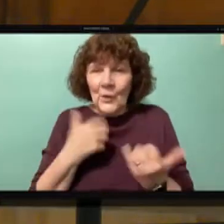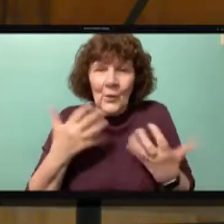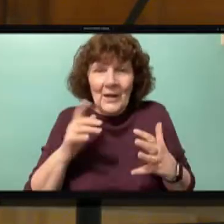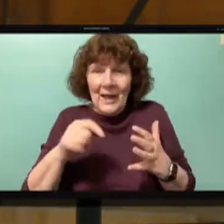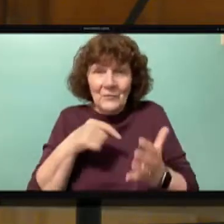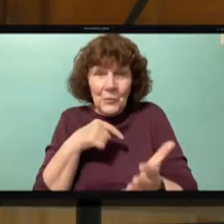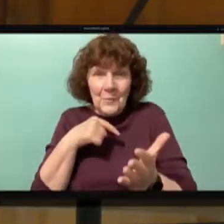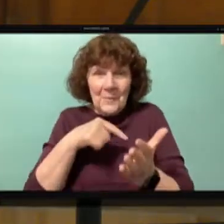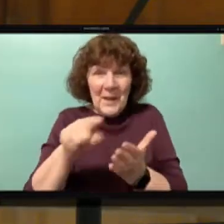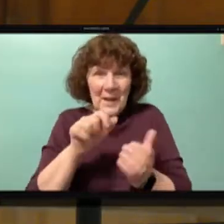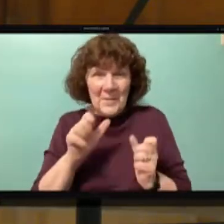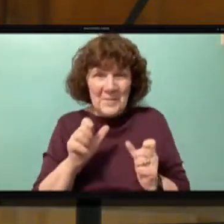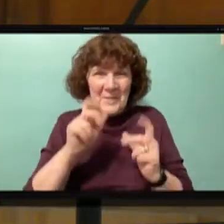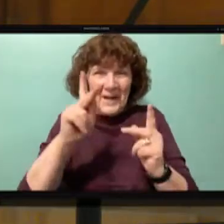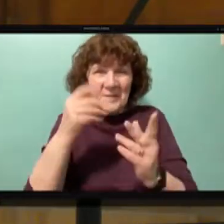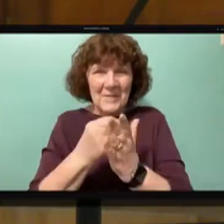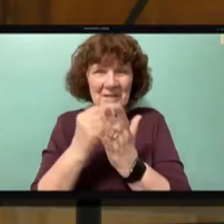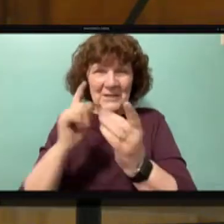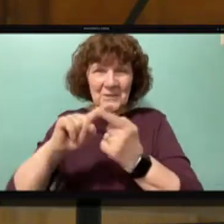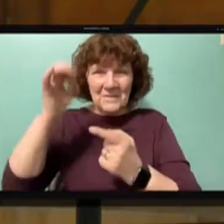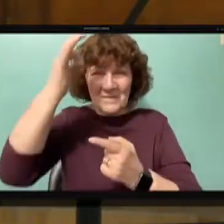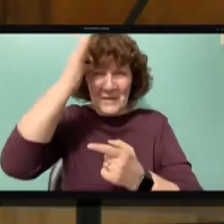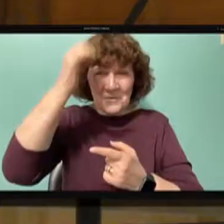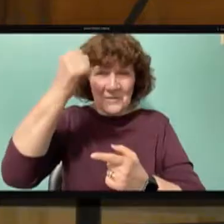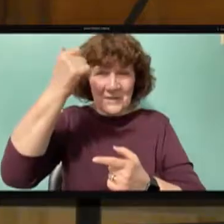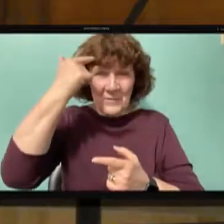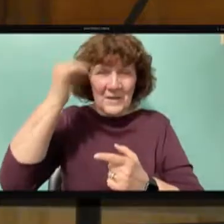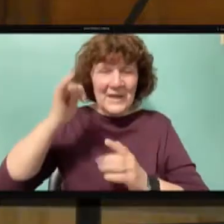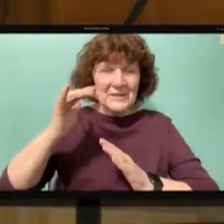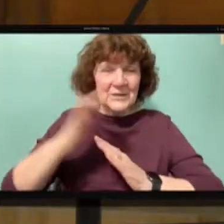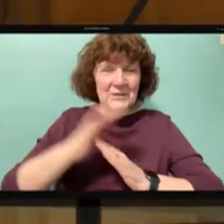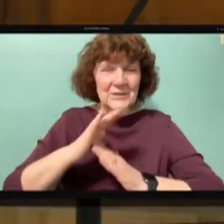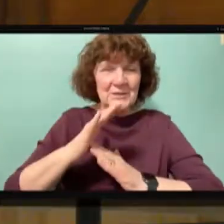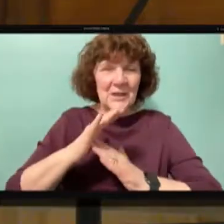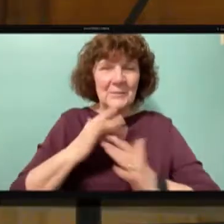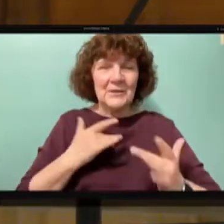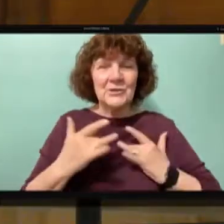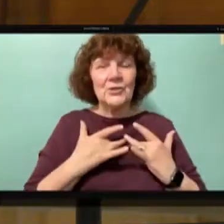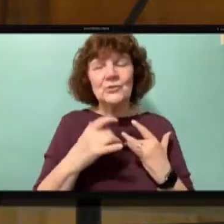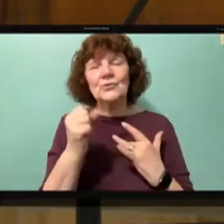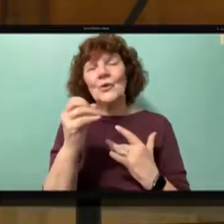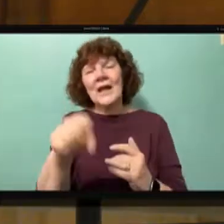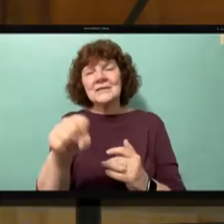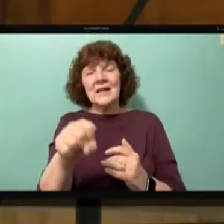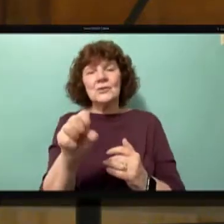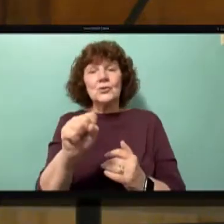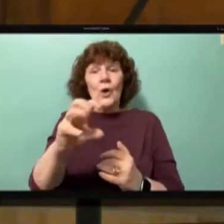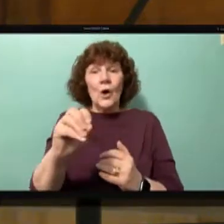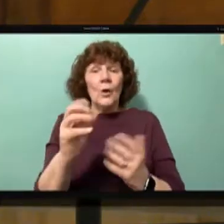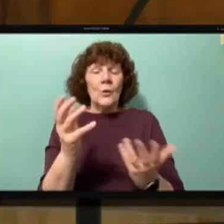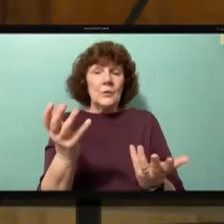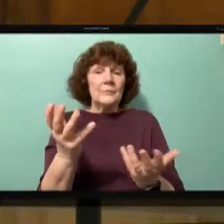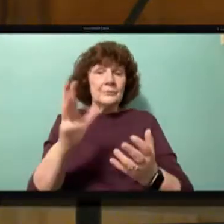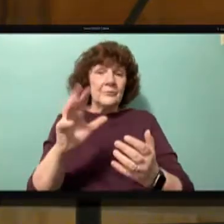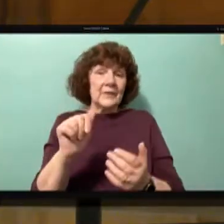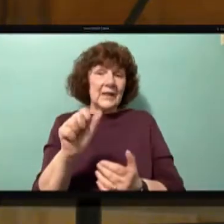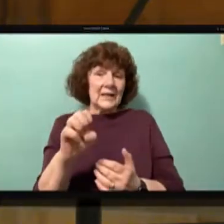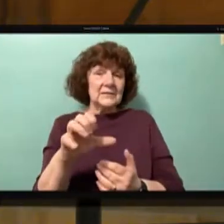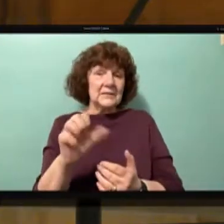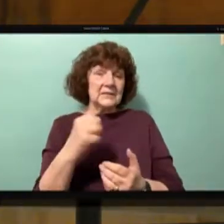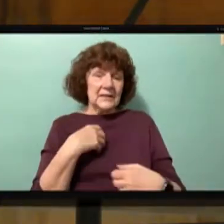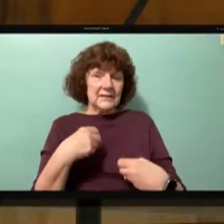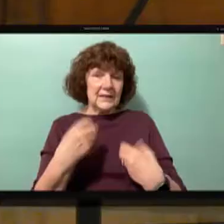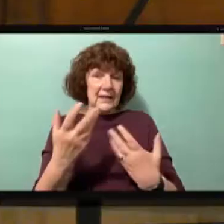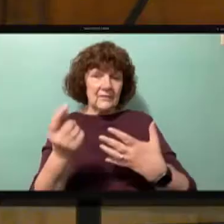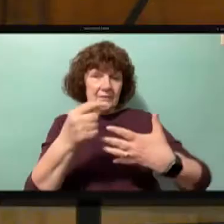is that's the topmost concern. And so, yes. So in the cases that I gave the example to, they have